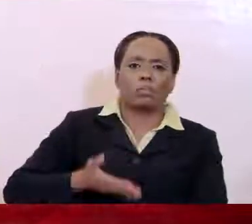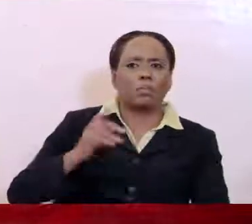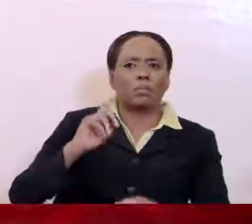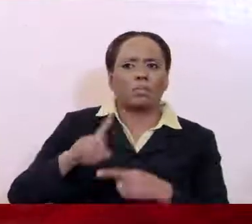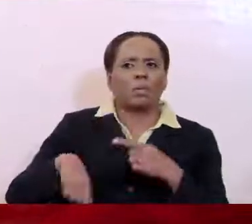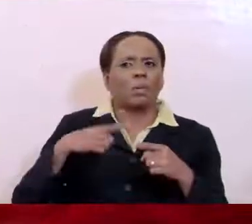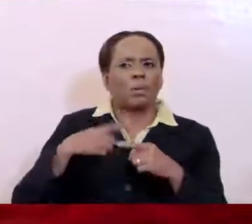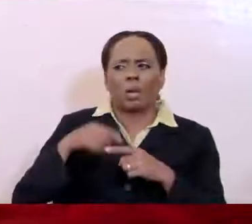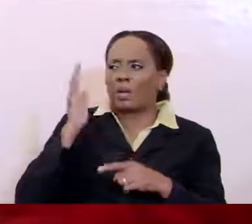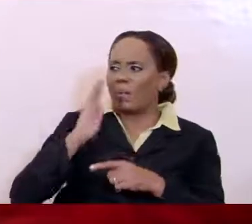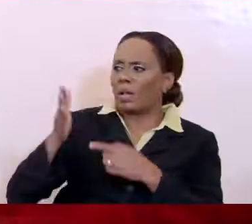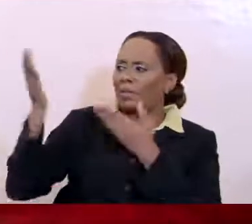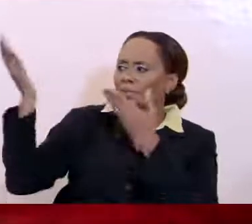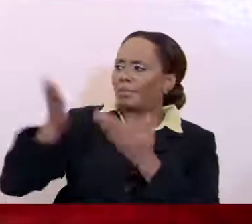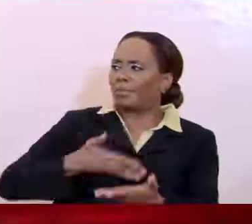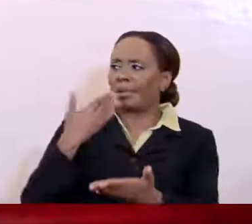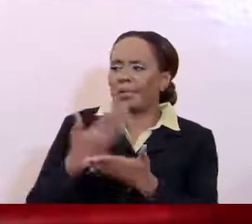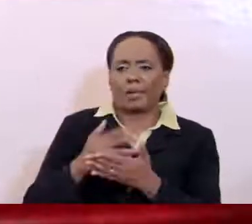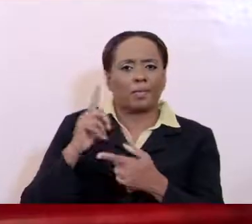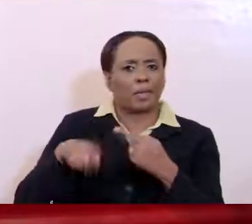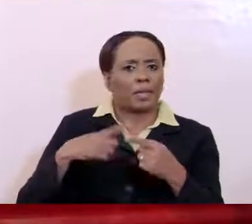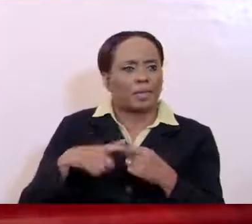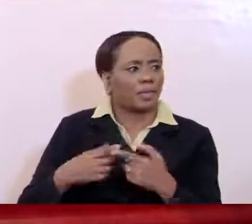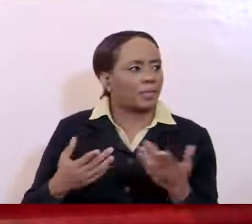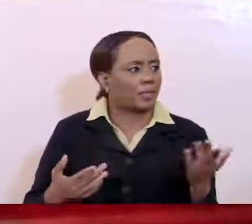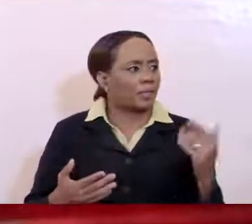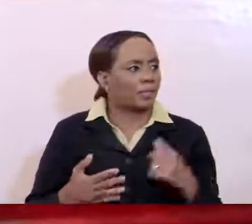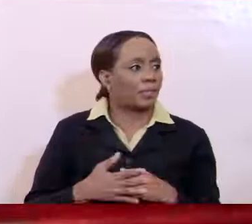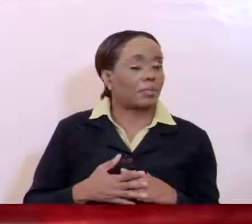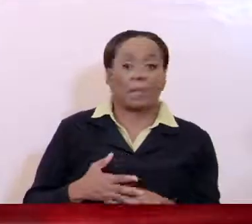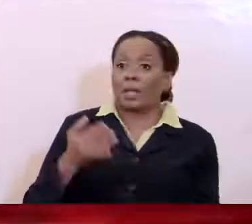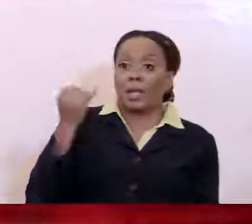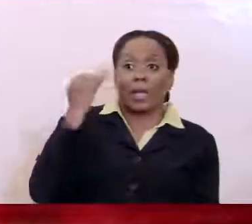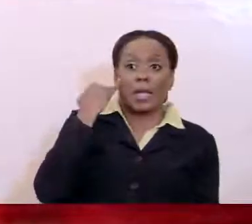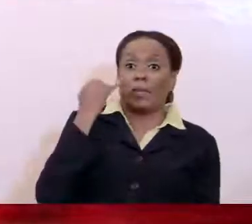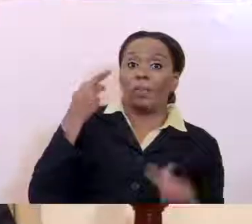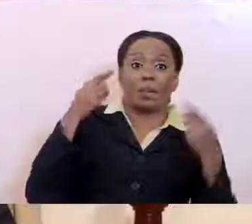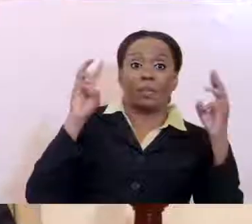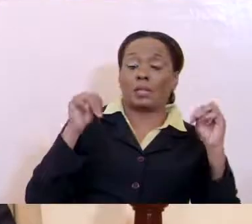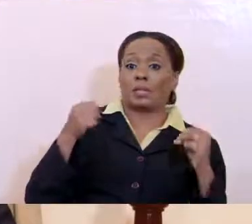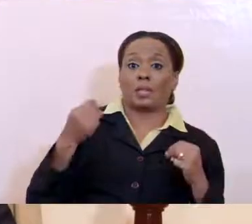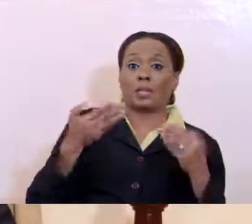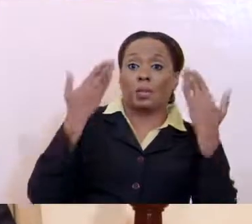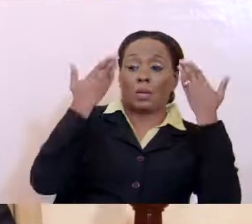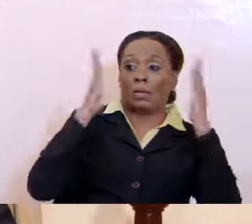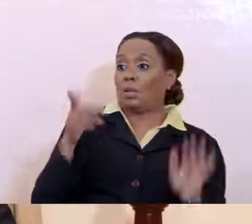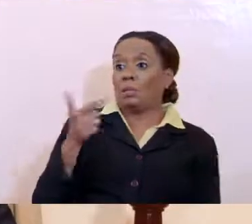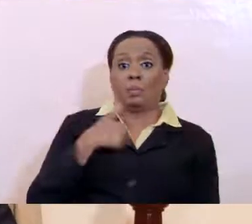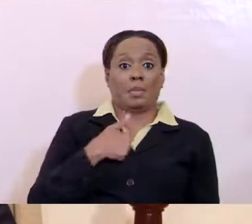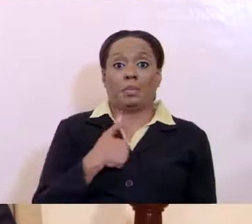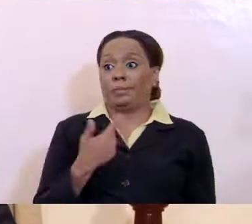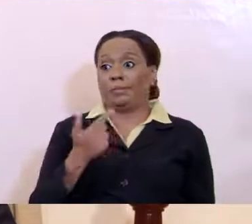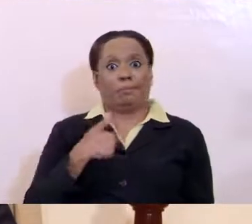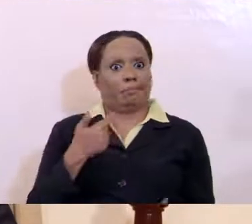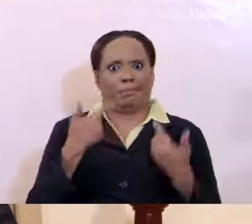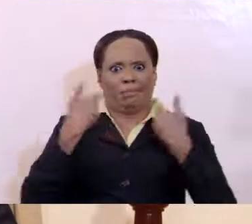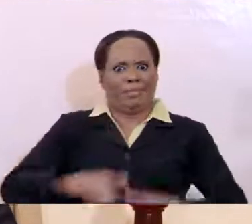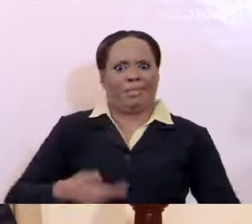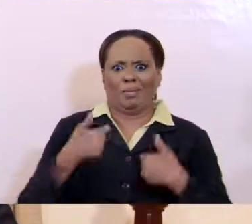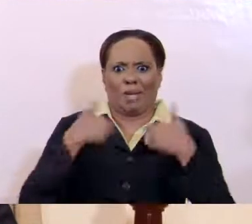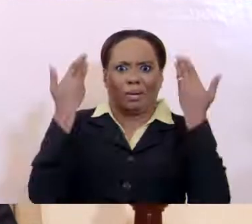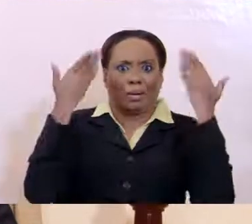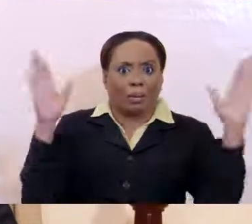vaccines is expected to arrive in the country? Boss, if the Prime Minister can do that, I, Anton Bess, certainly cannot give you any more